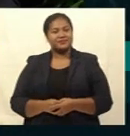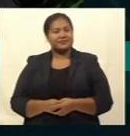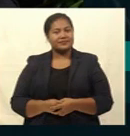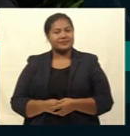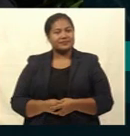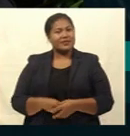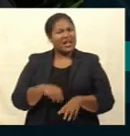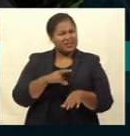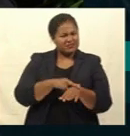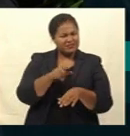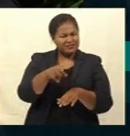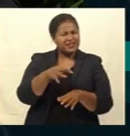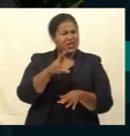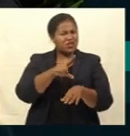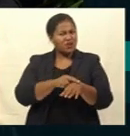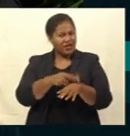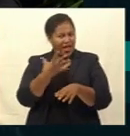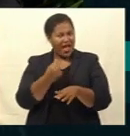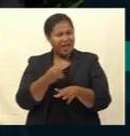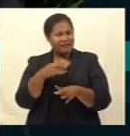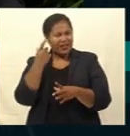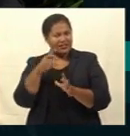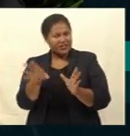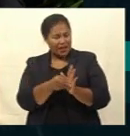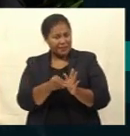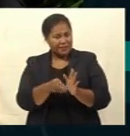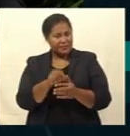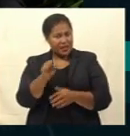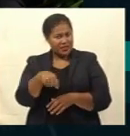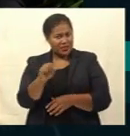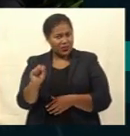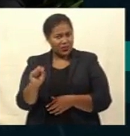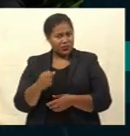Christiana, did these doctors have the Care Fiji app?